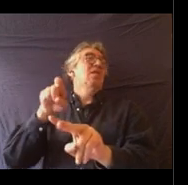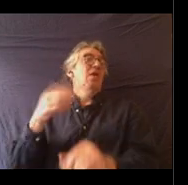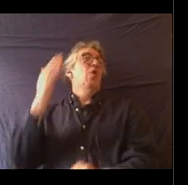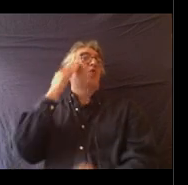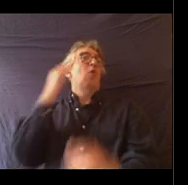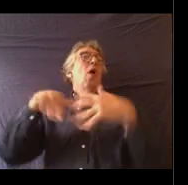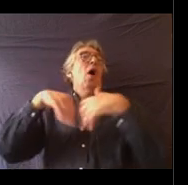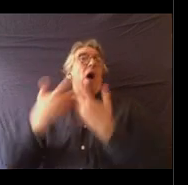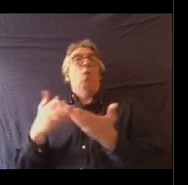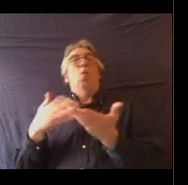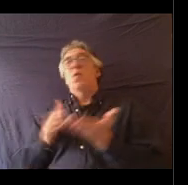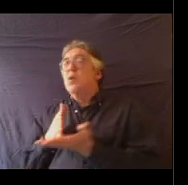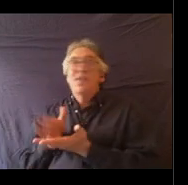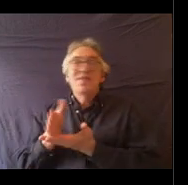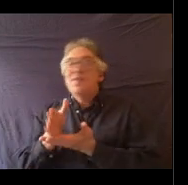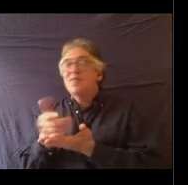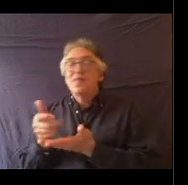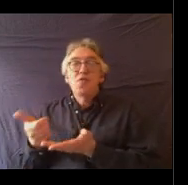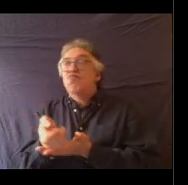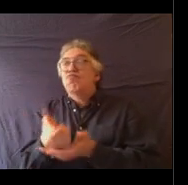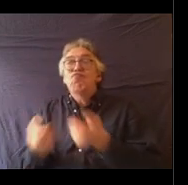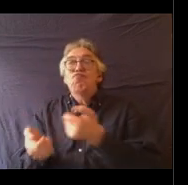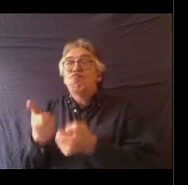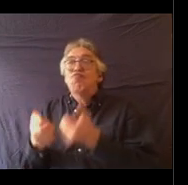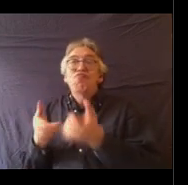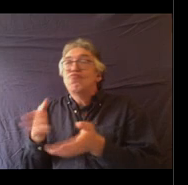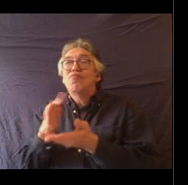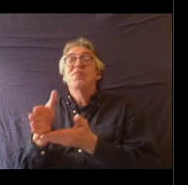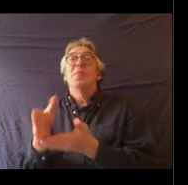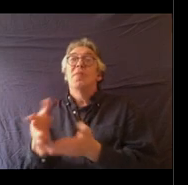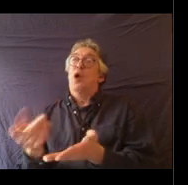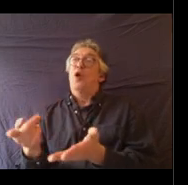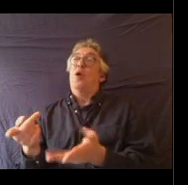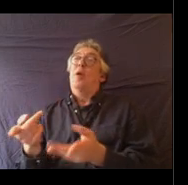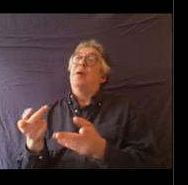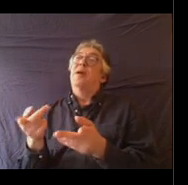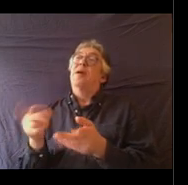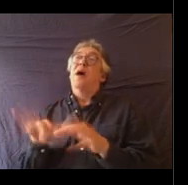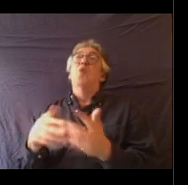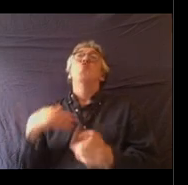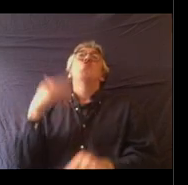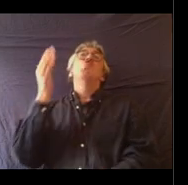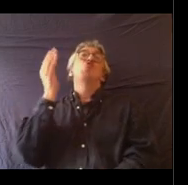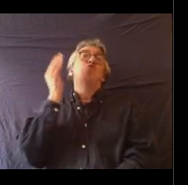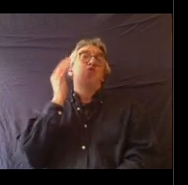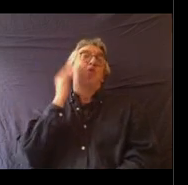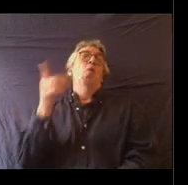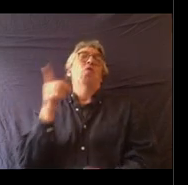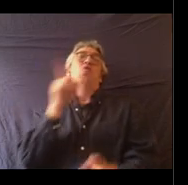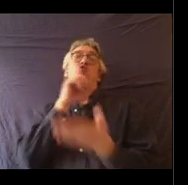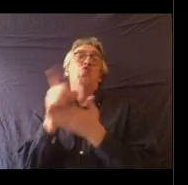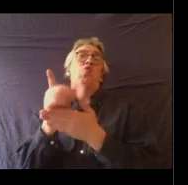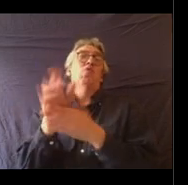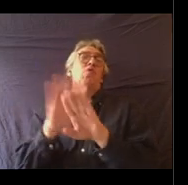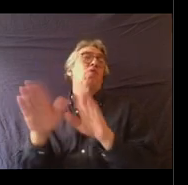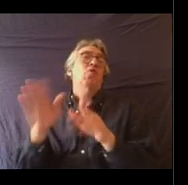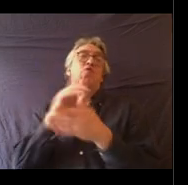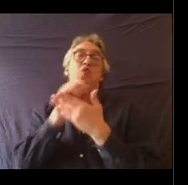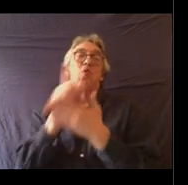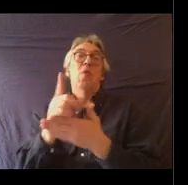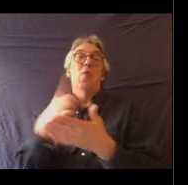today's media environment in a beneficial way. And we would like to encourage member states to